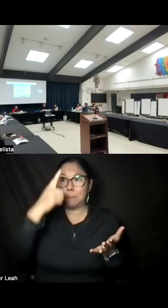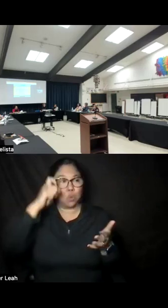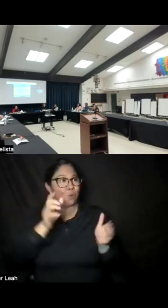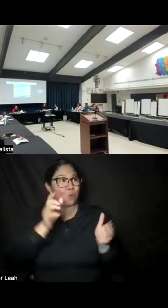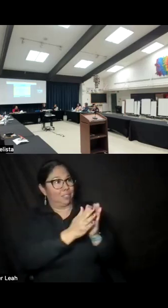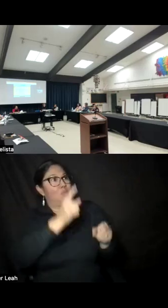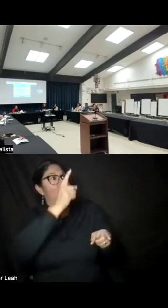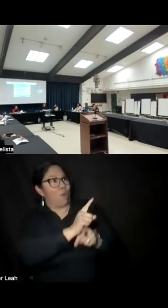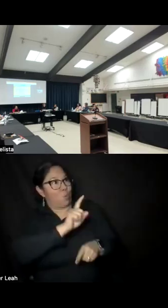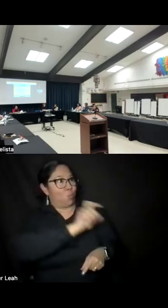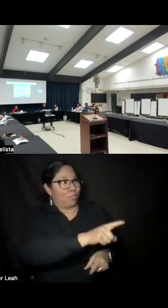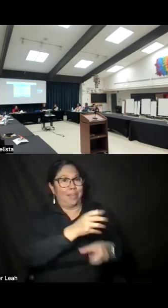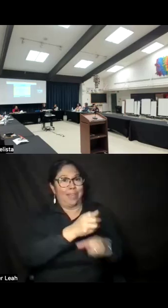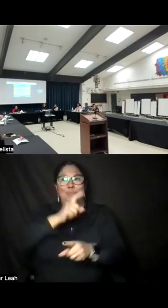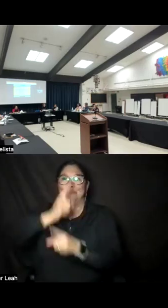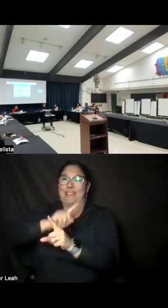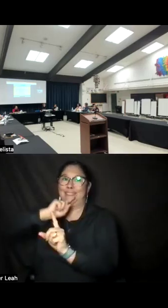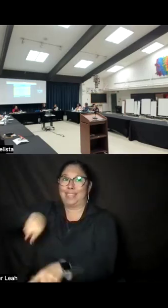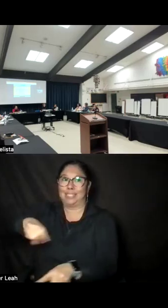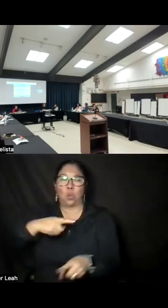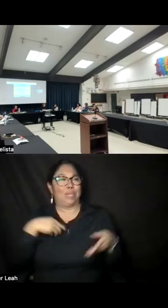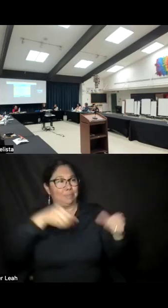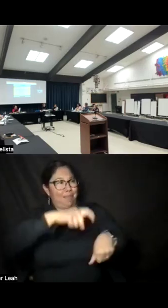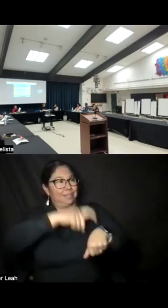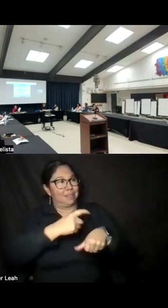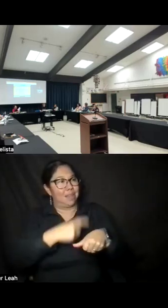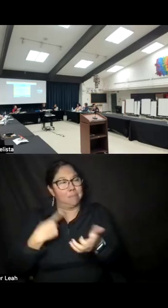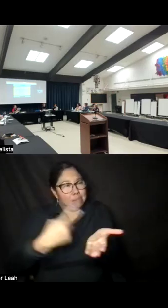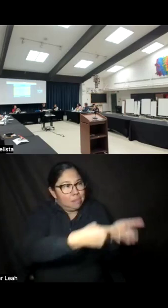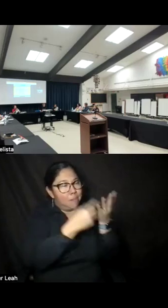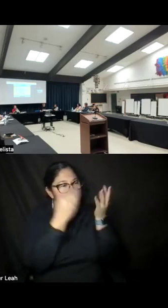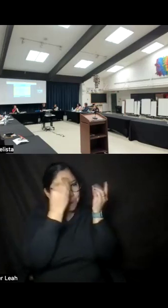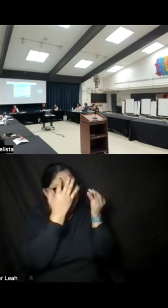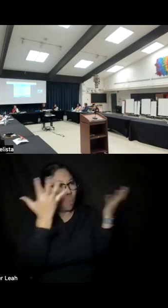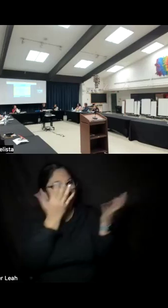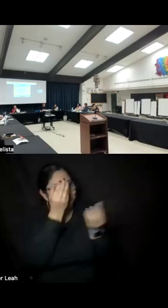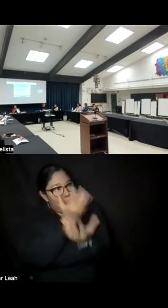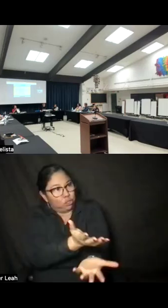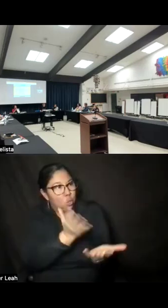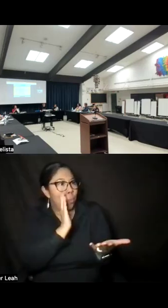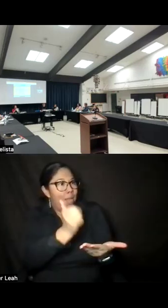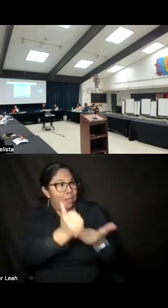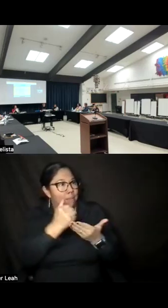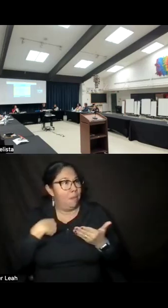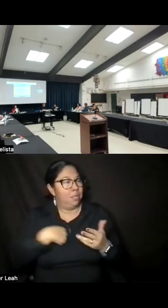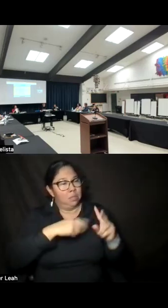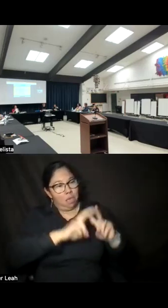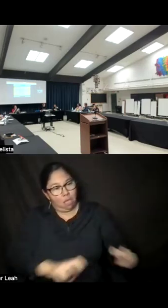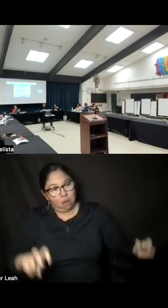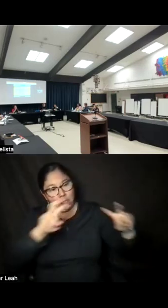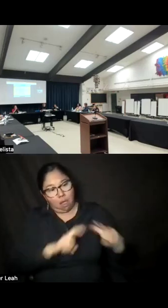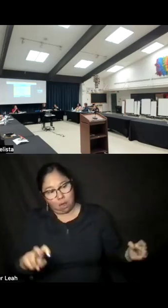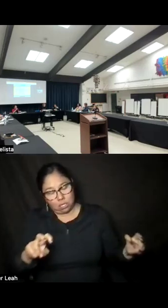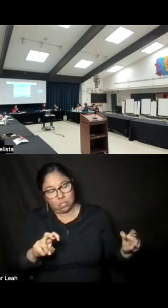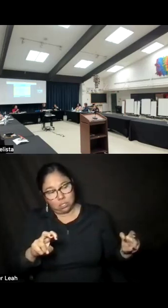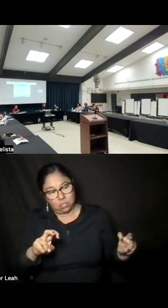questions to get the right answers. So we spent a lot of that time formulating what information would help us analyze. And